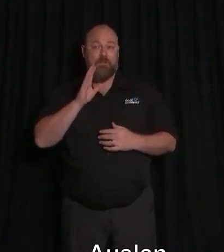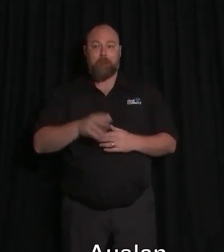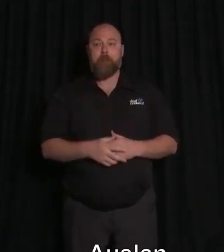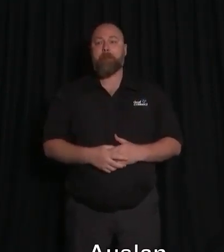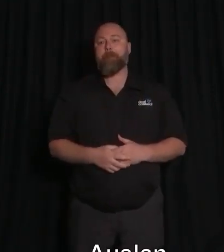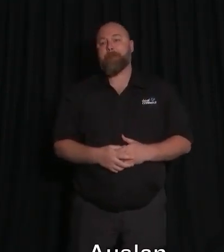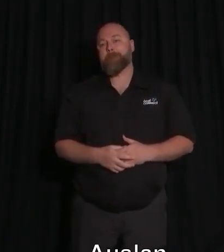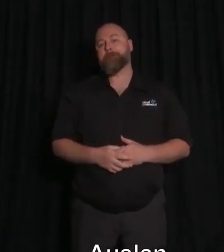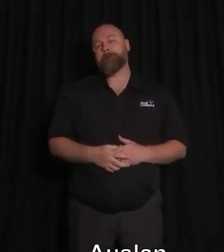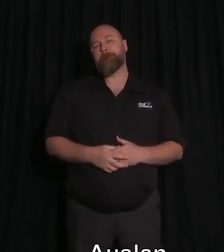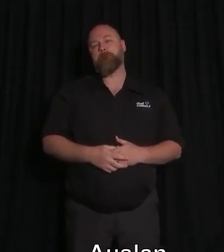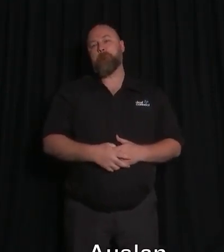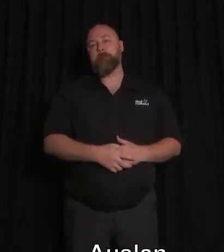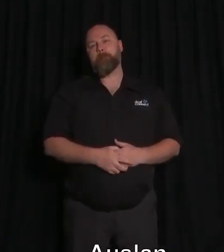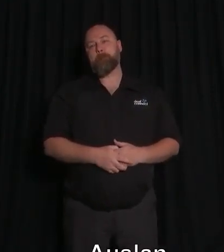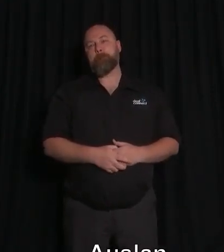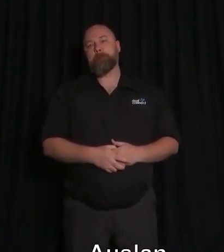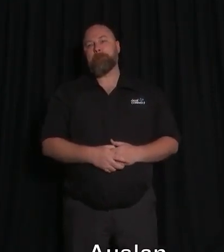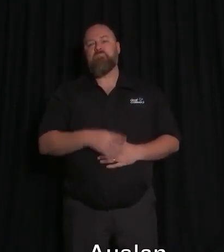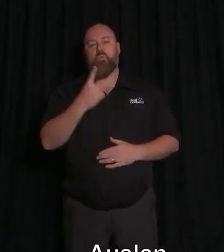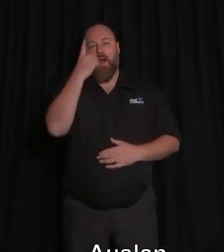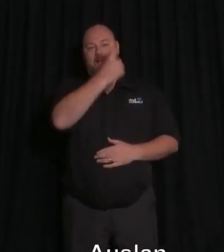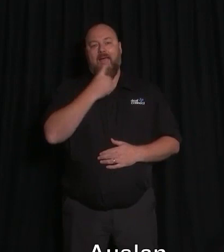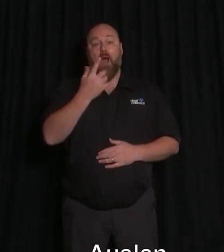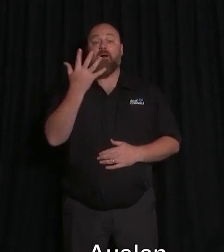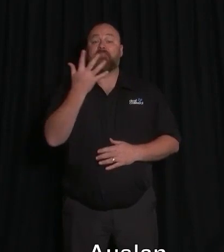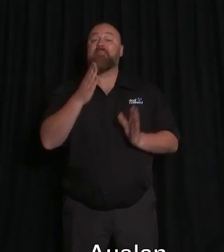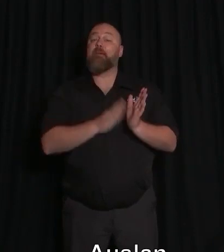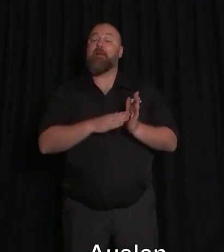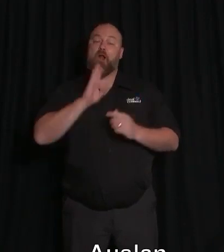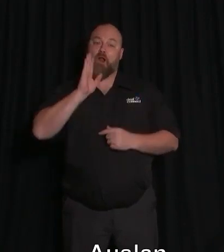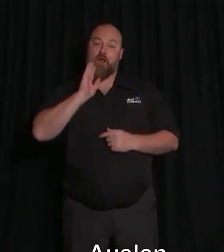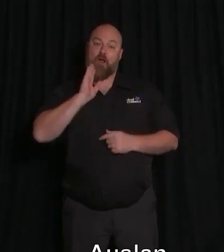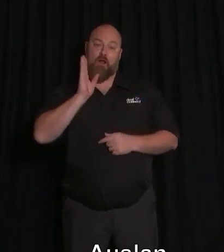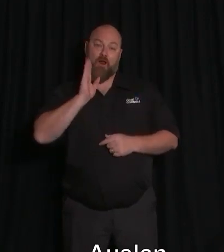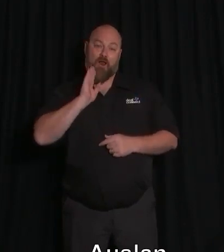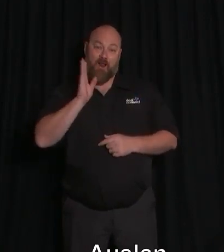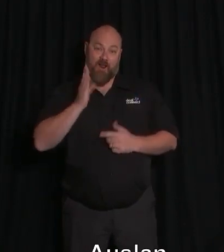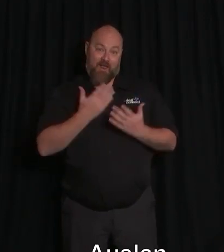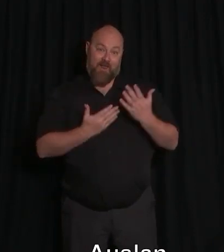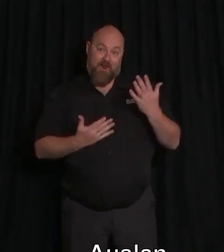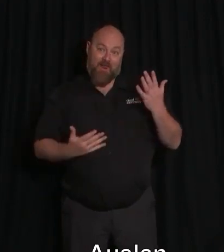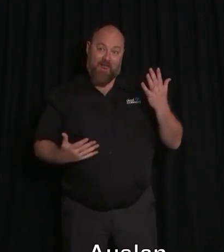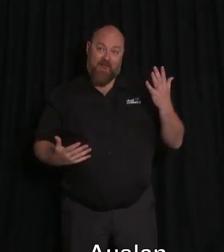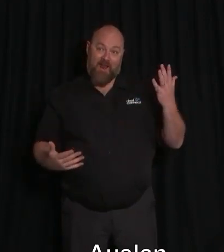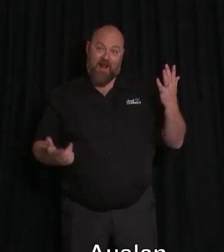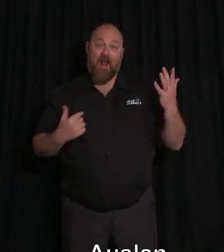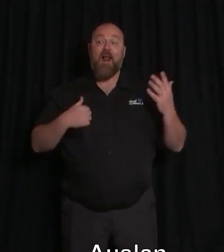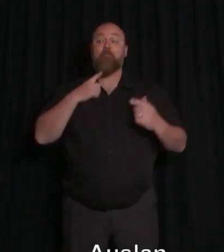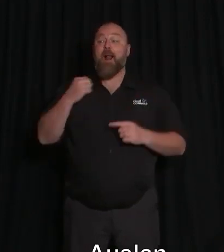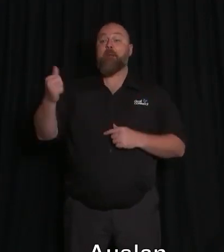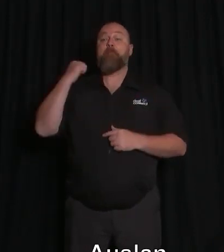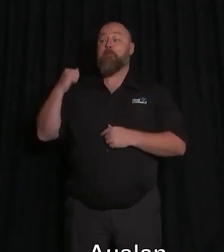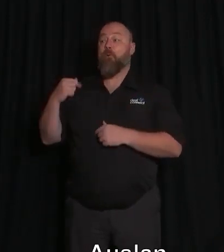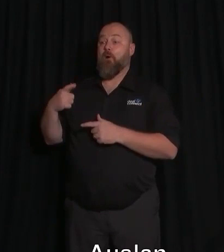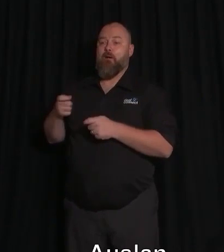I've got a speech, and it is an hour and 15 minutes long. And our handlers at the back said, throw